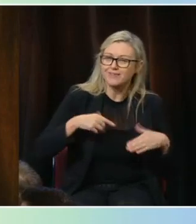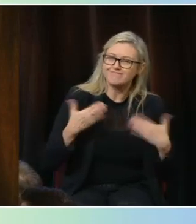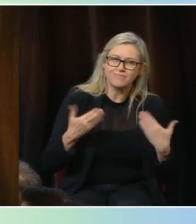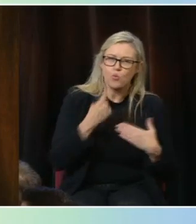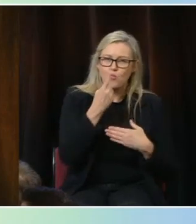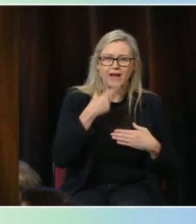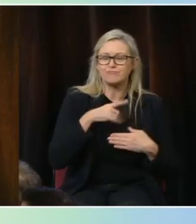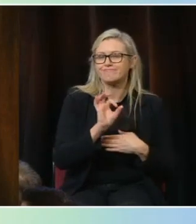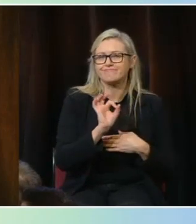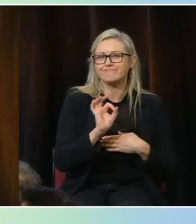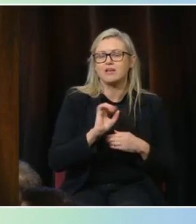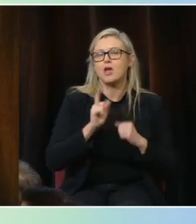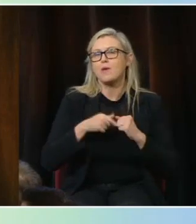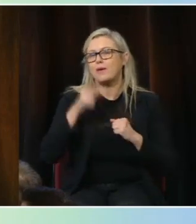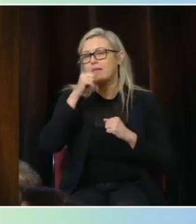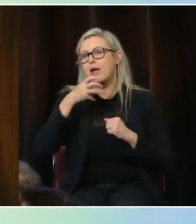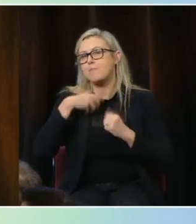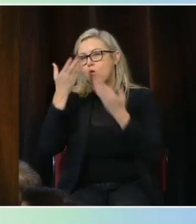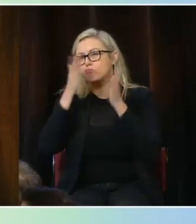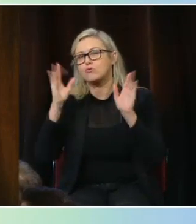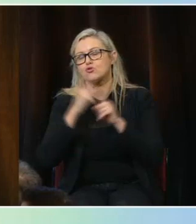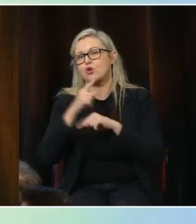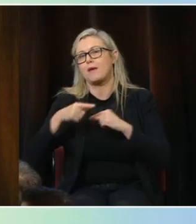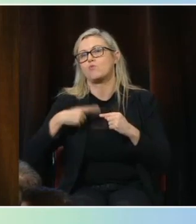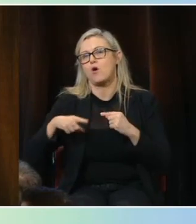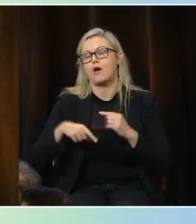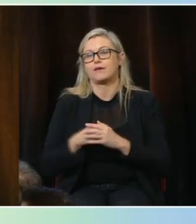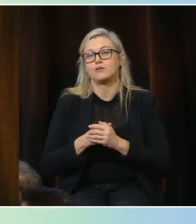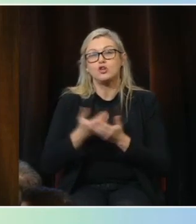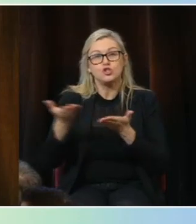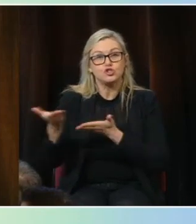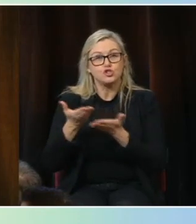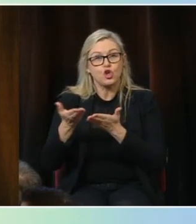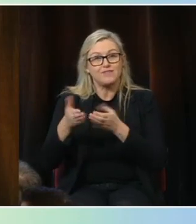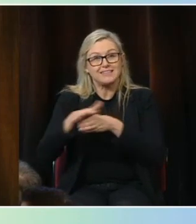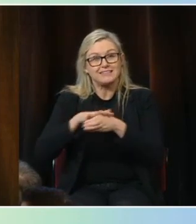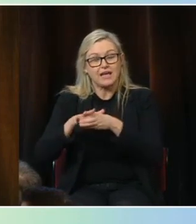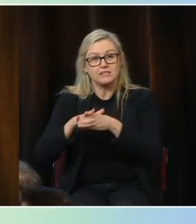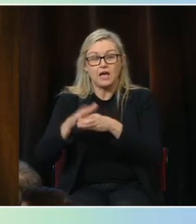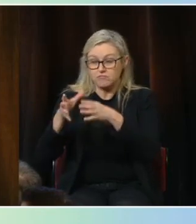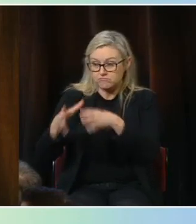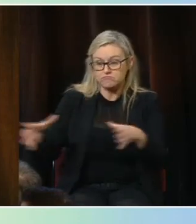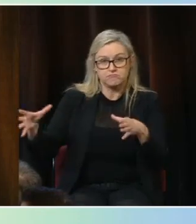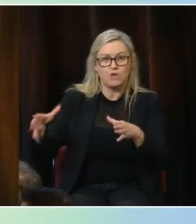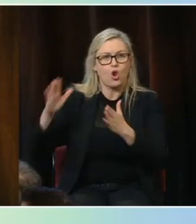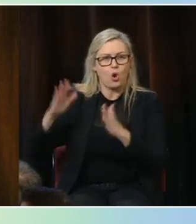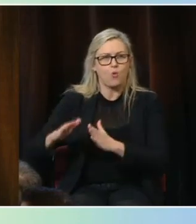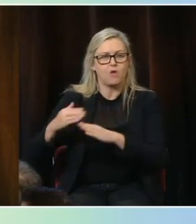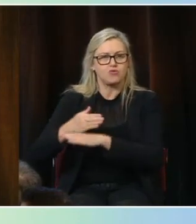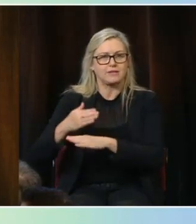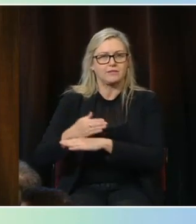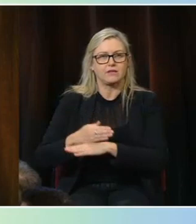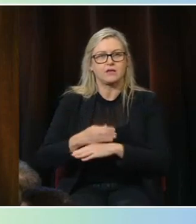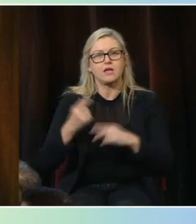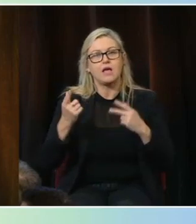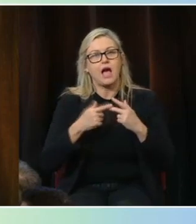Broad agreement on the main explanations an expansion of the services sectors which are generally lower productivity a declining contribution from